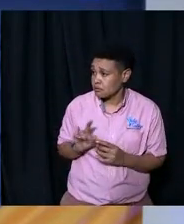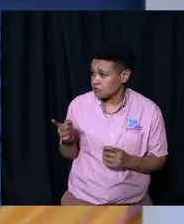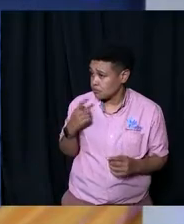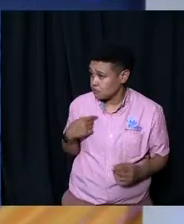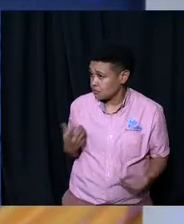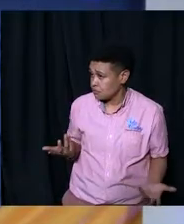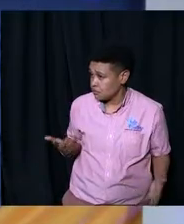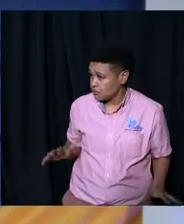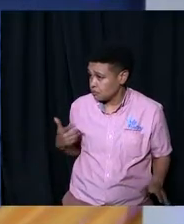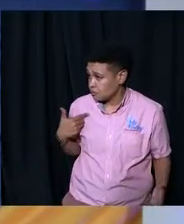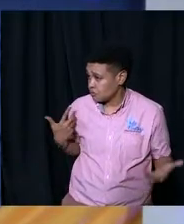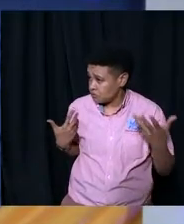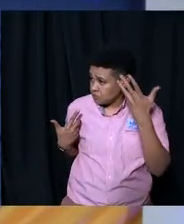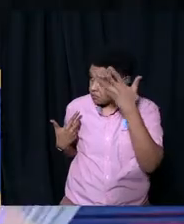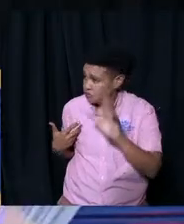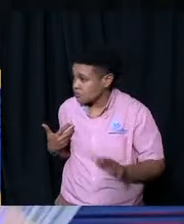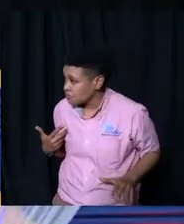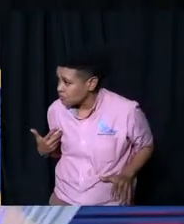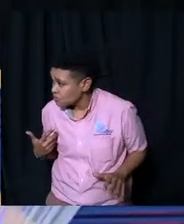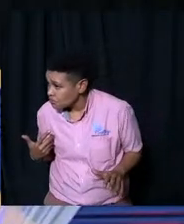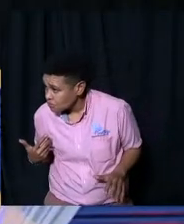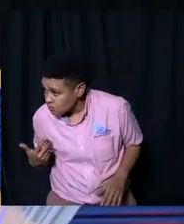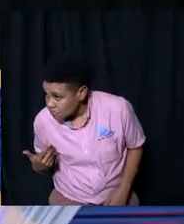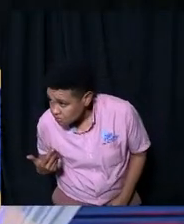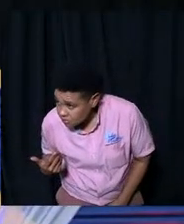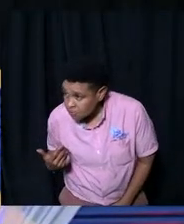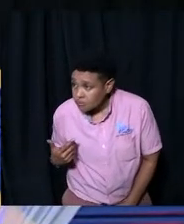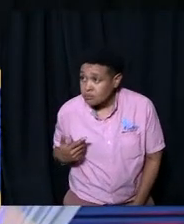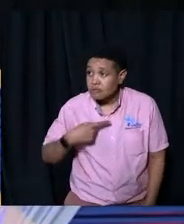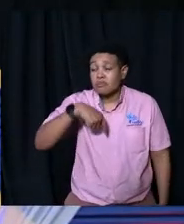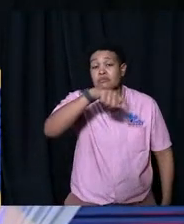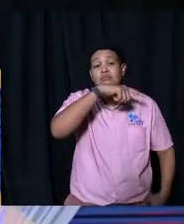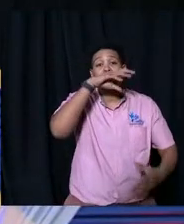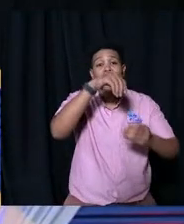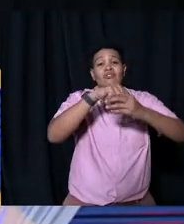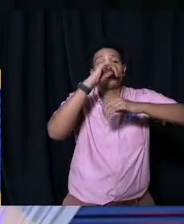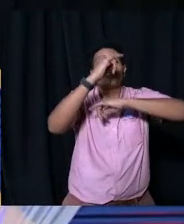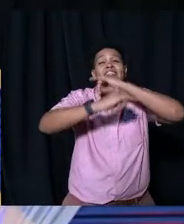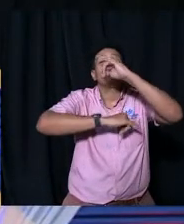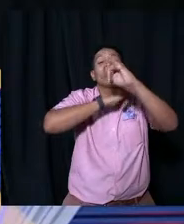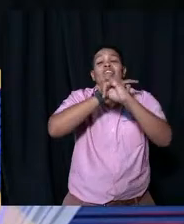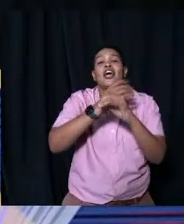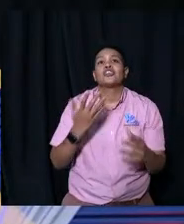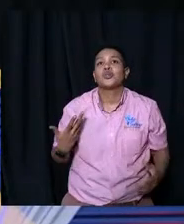today that we don't know. So we are very involved internationally.